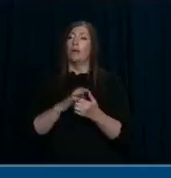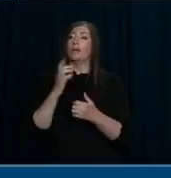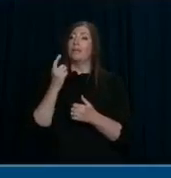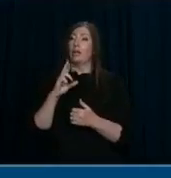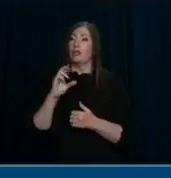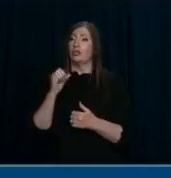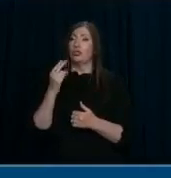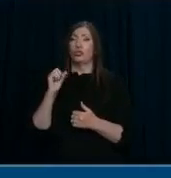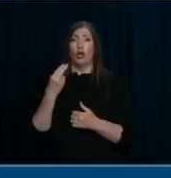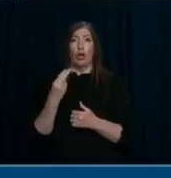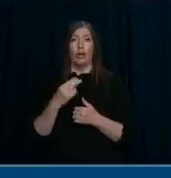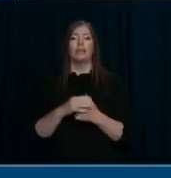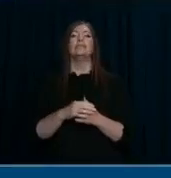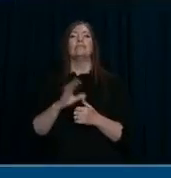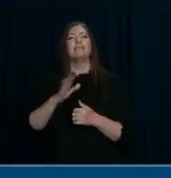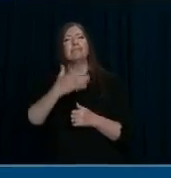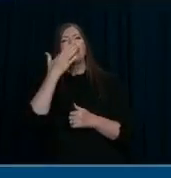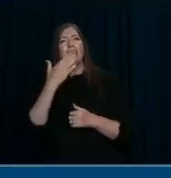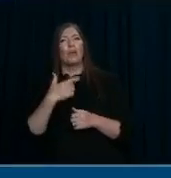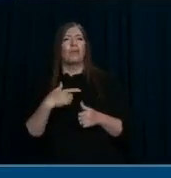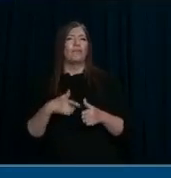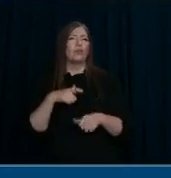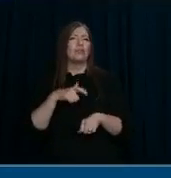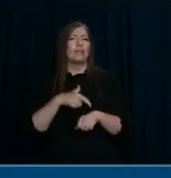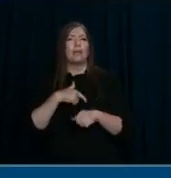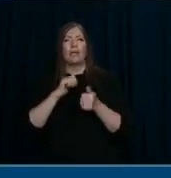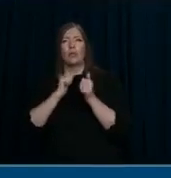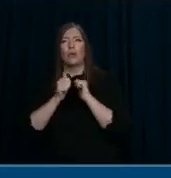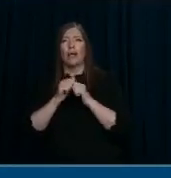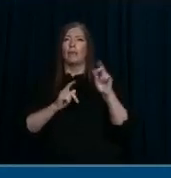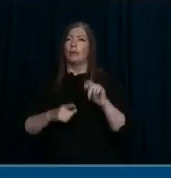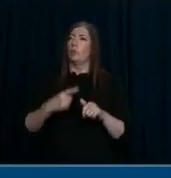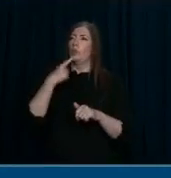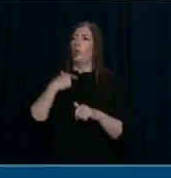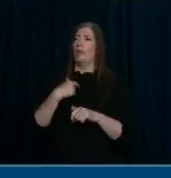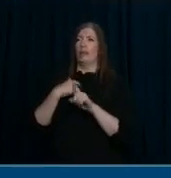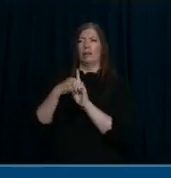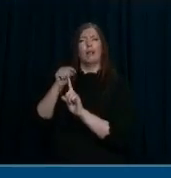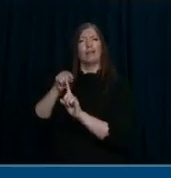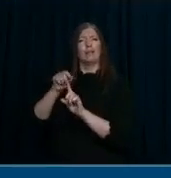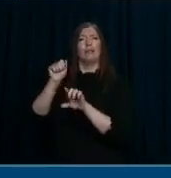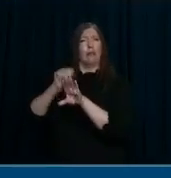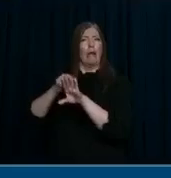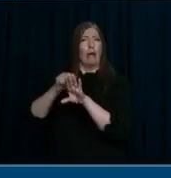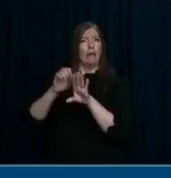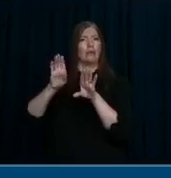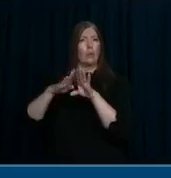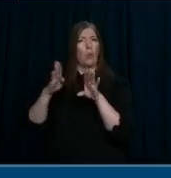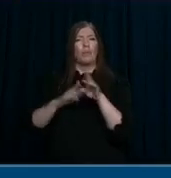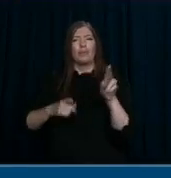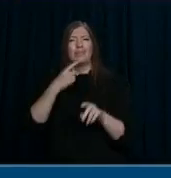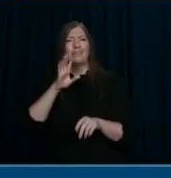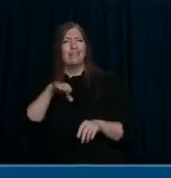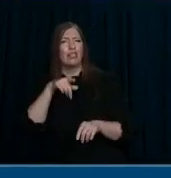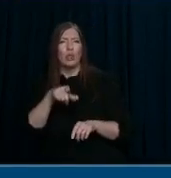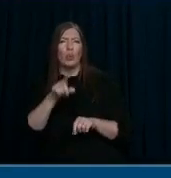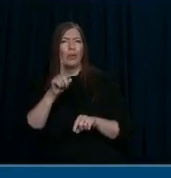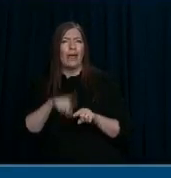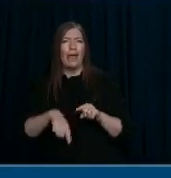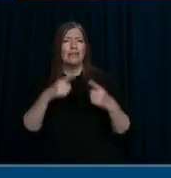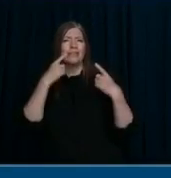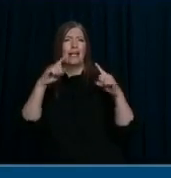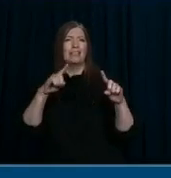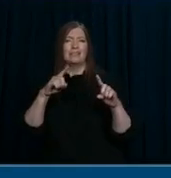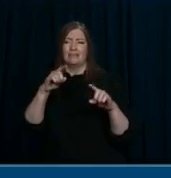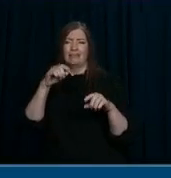you. When I first ran, people told me at those doors, they said, you can't get anything done there at the Arizona House